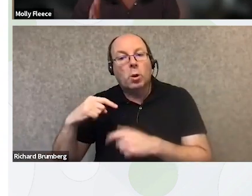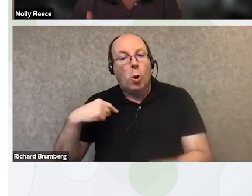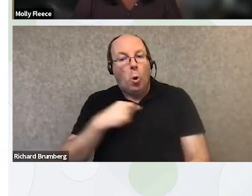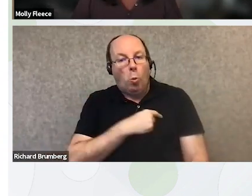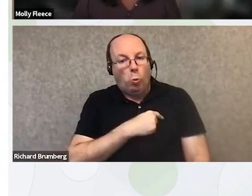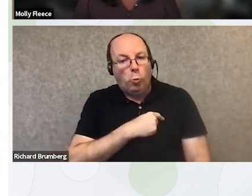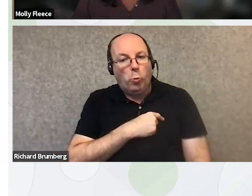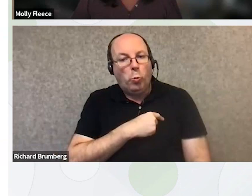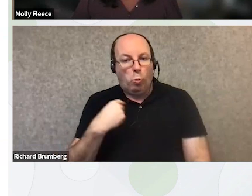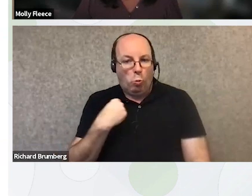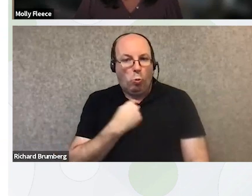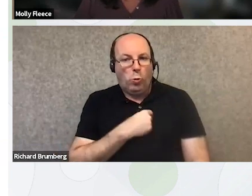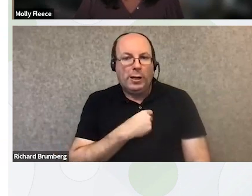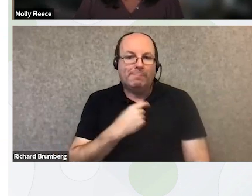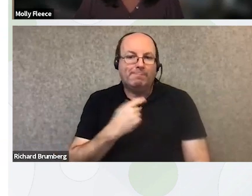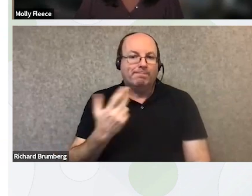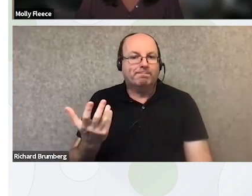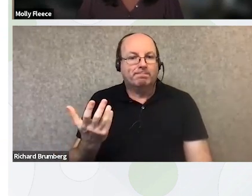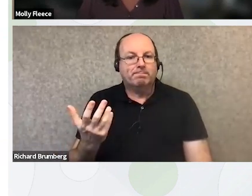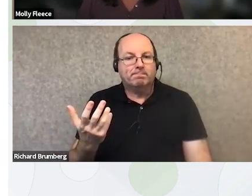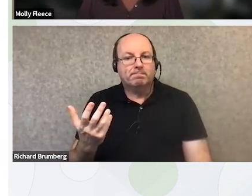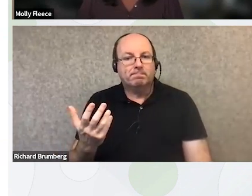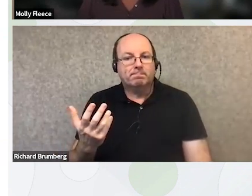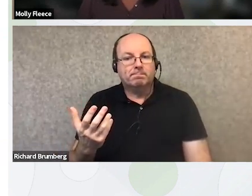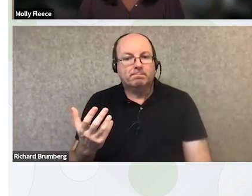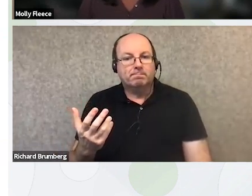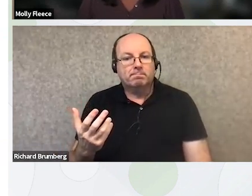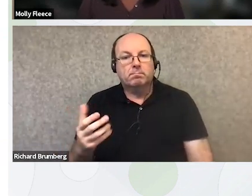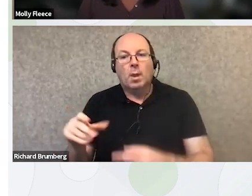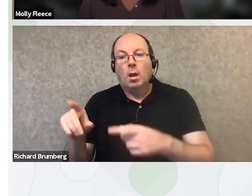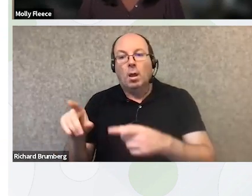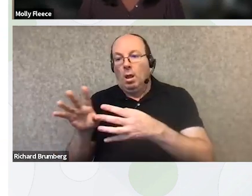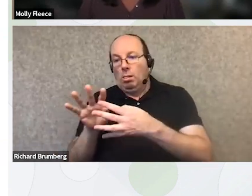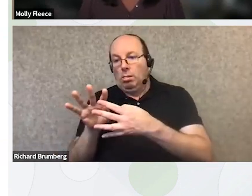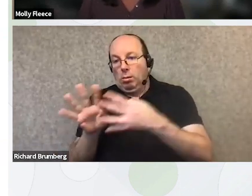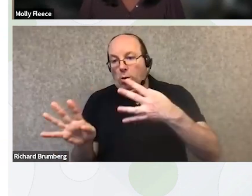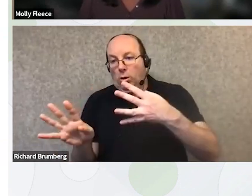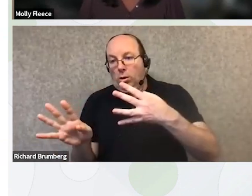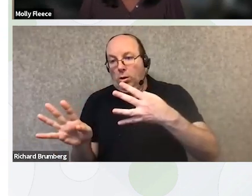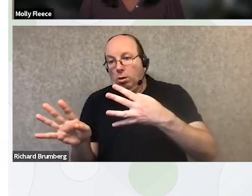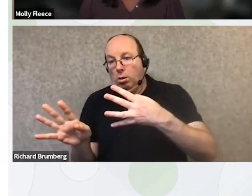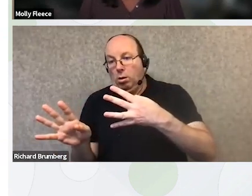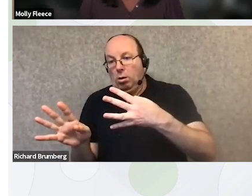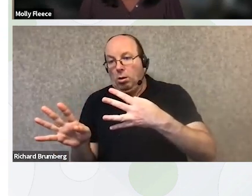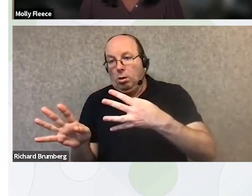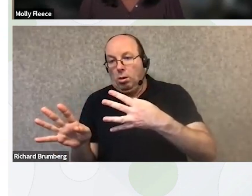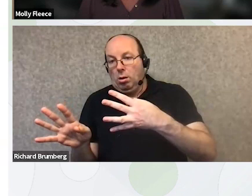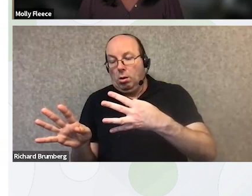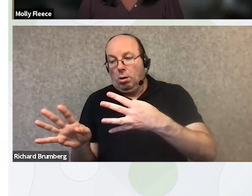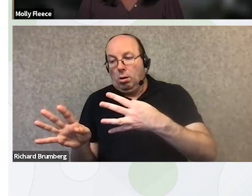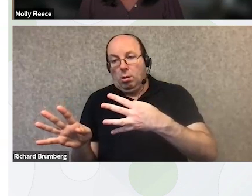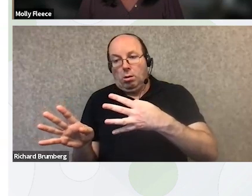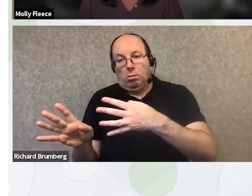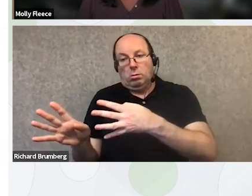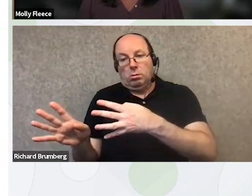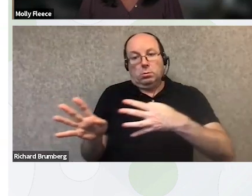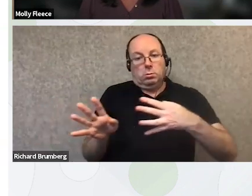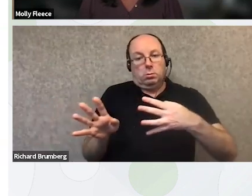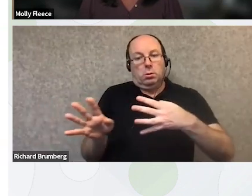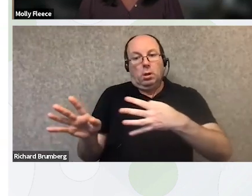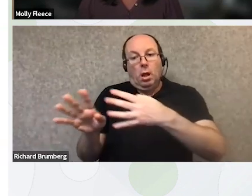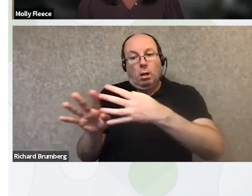the, history of these variants and how closely related these are.